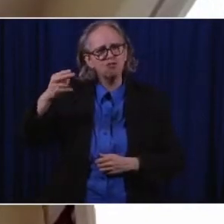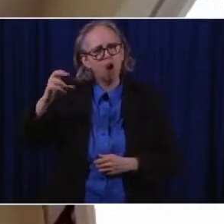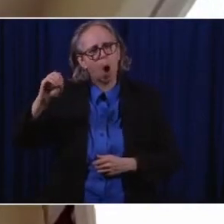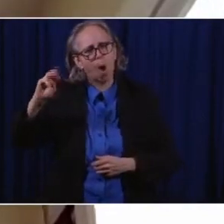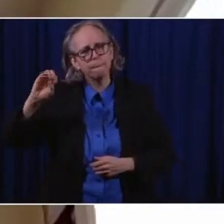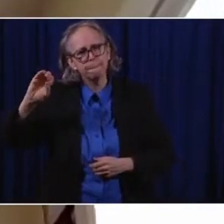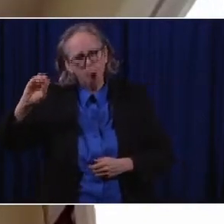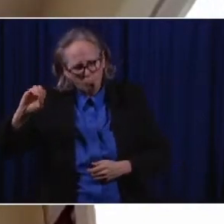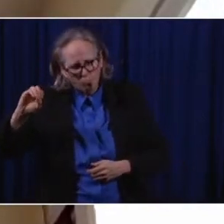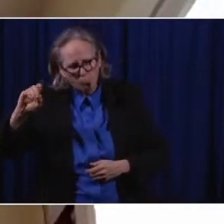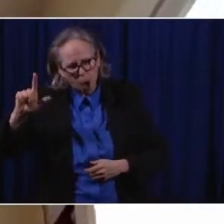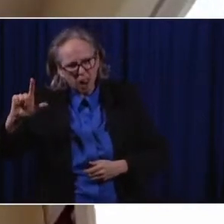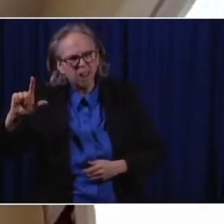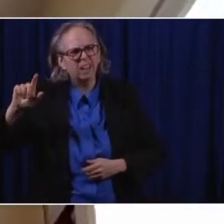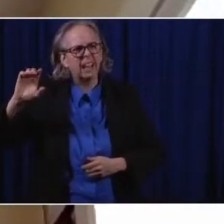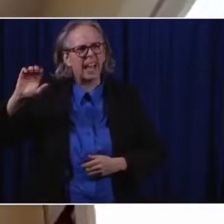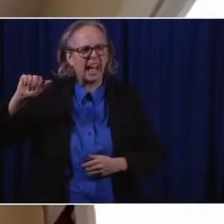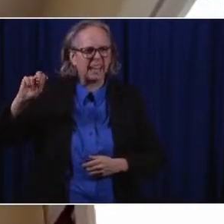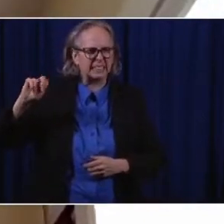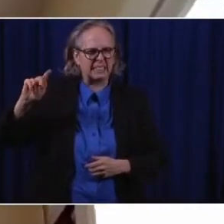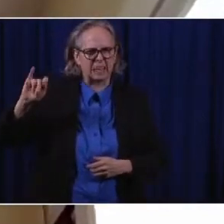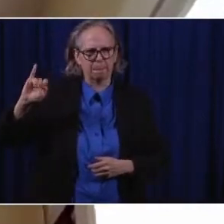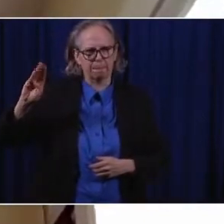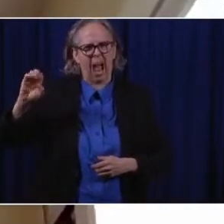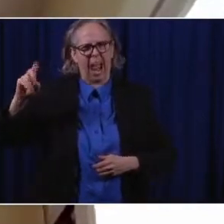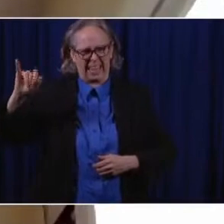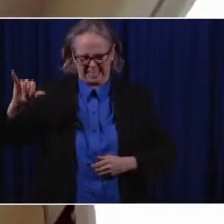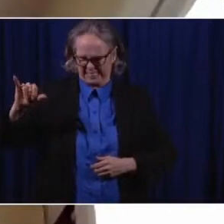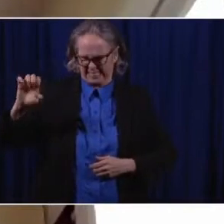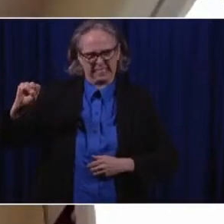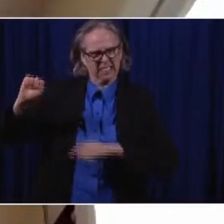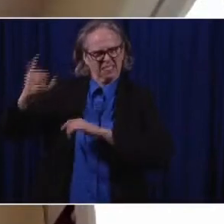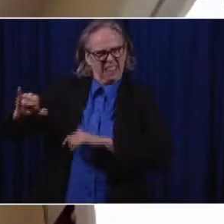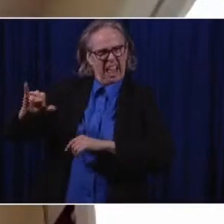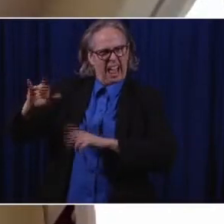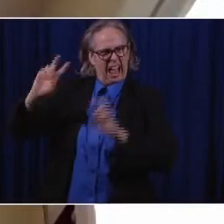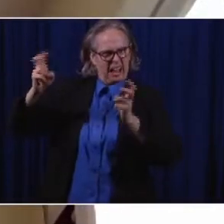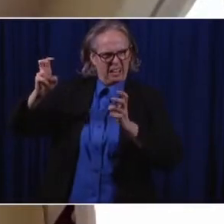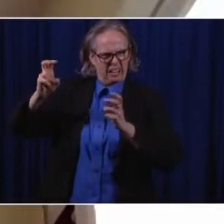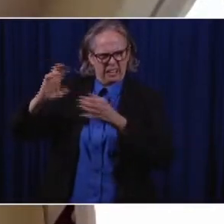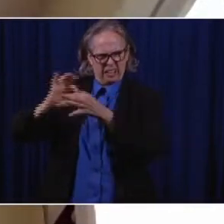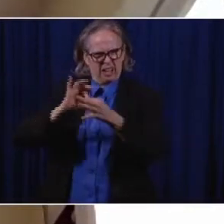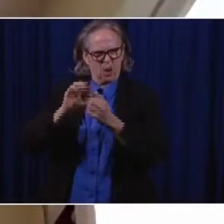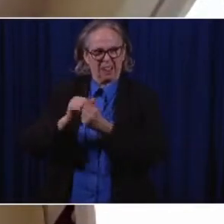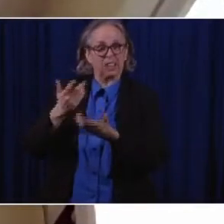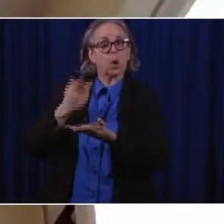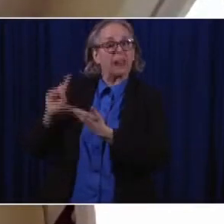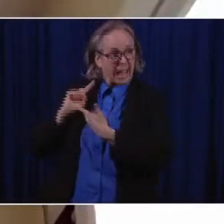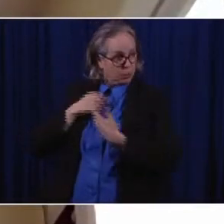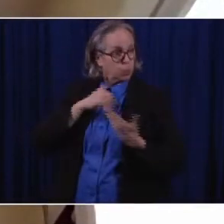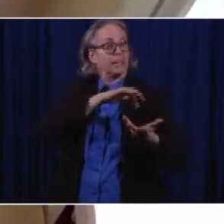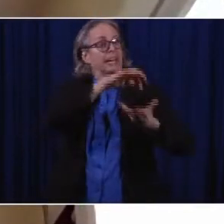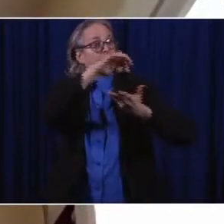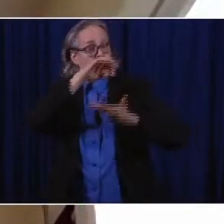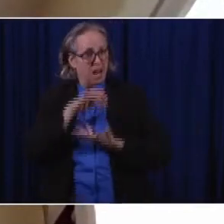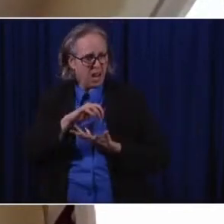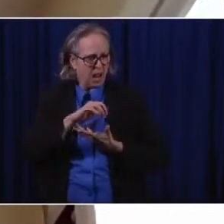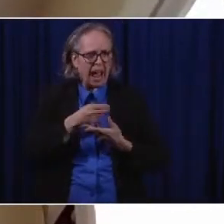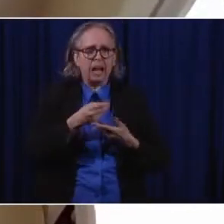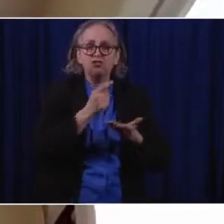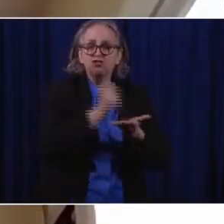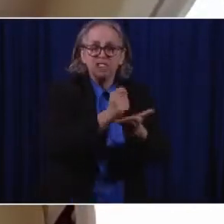received those medications just toward the end of last week. And in many instances, within 12 hours of receiving